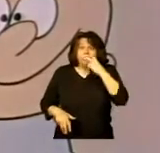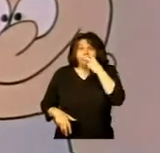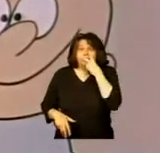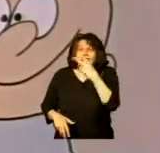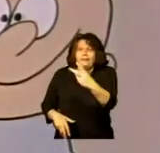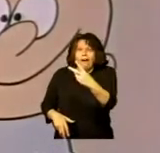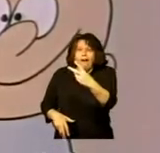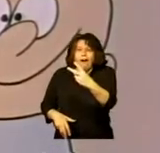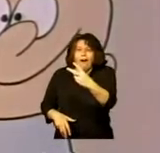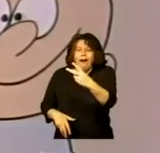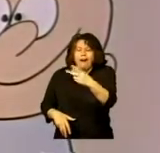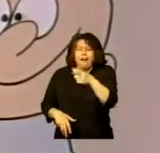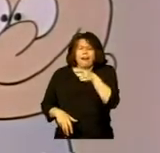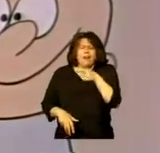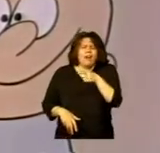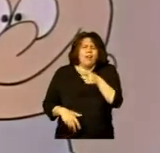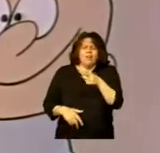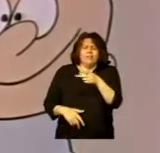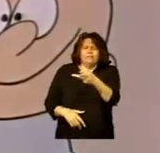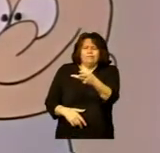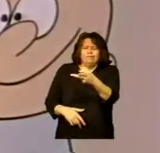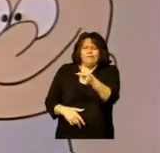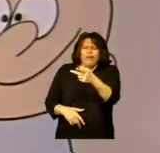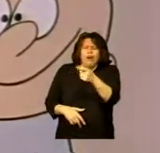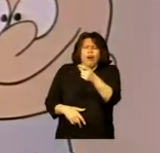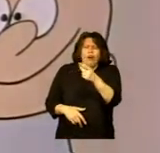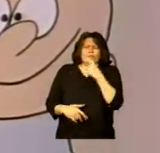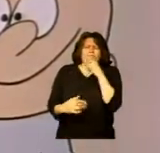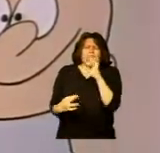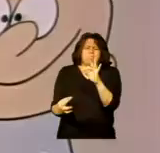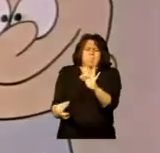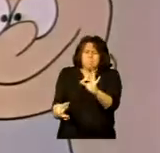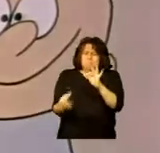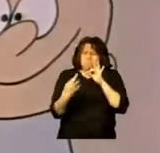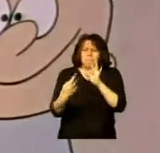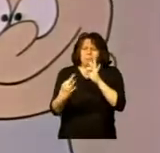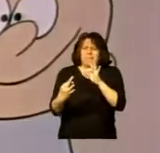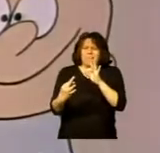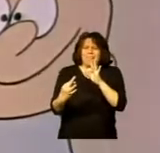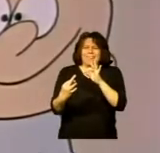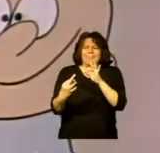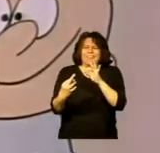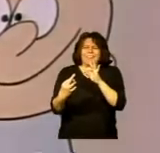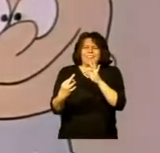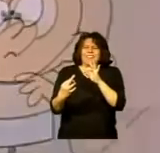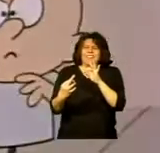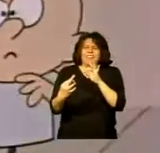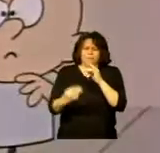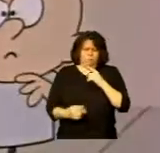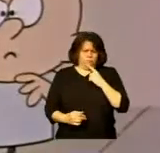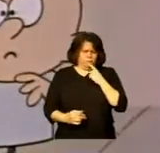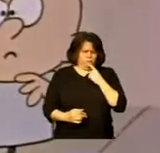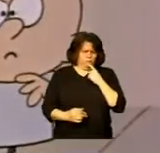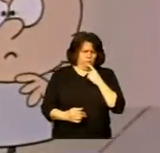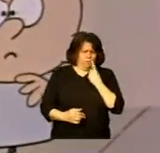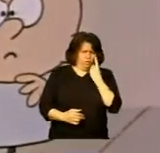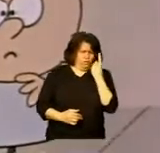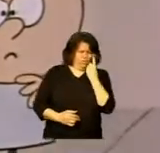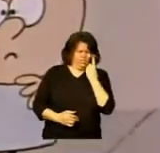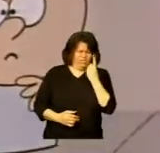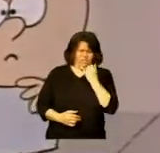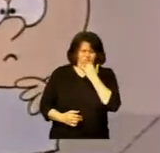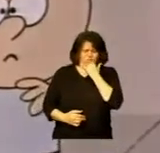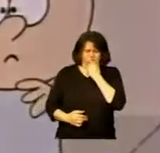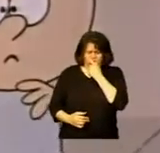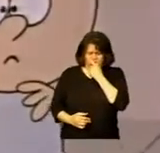And then he saw him. He was absolutely perfect. But there